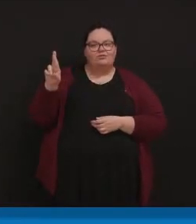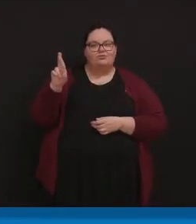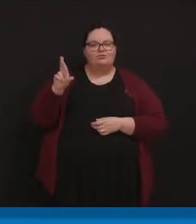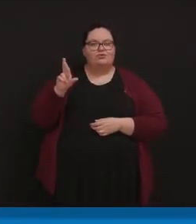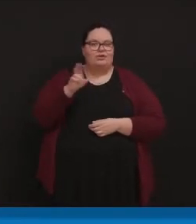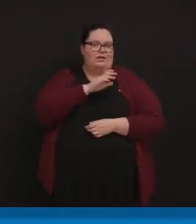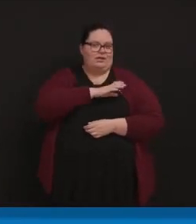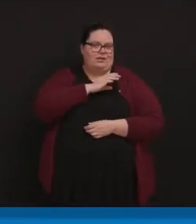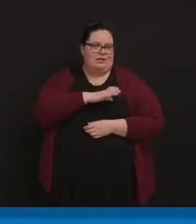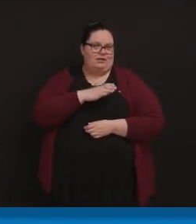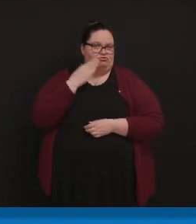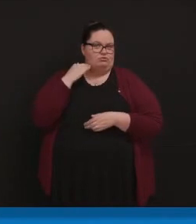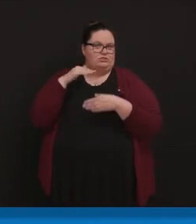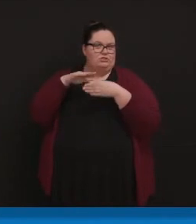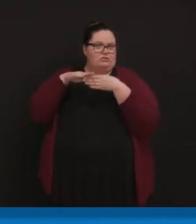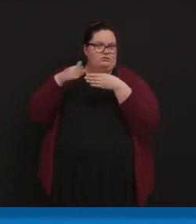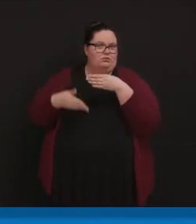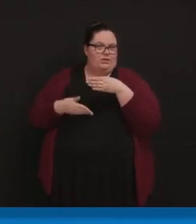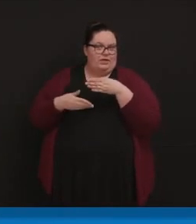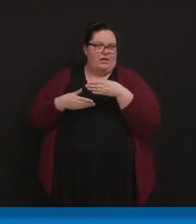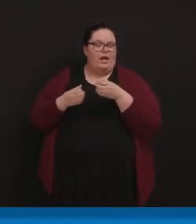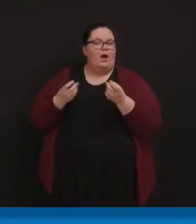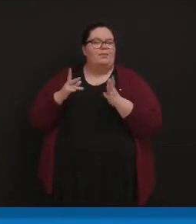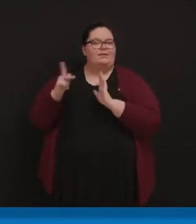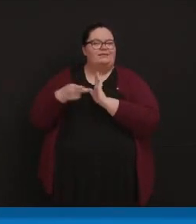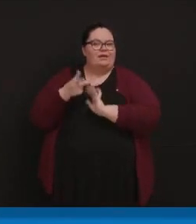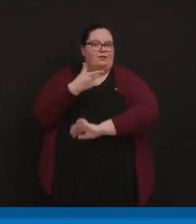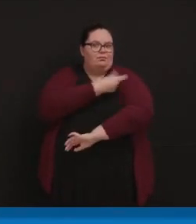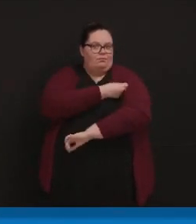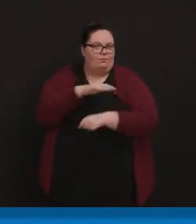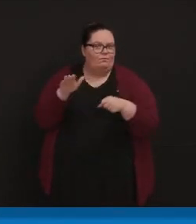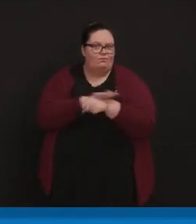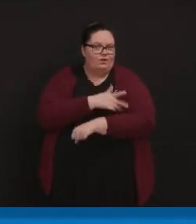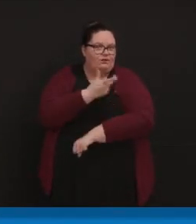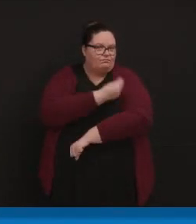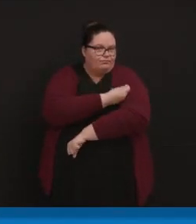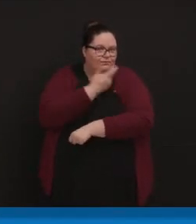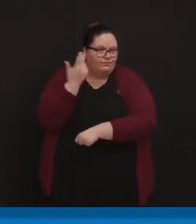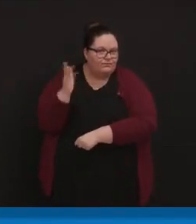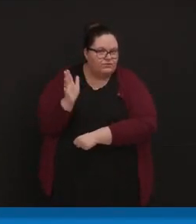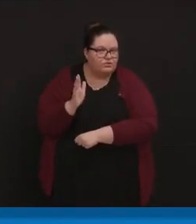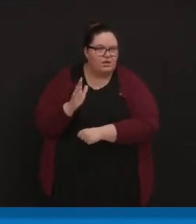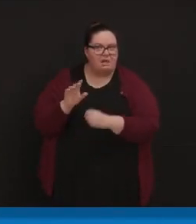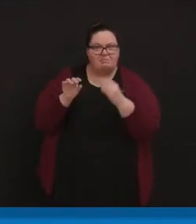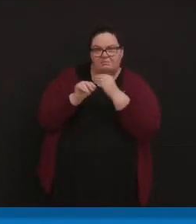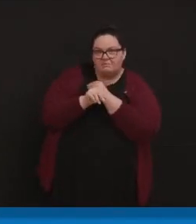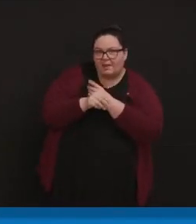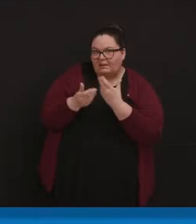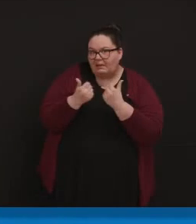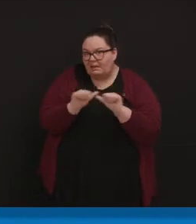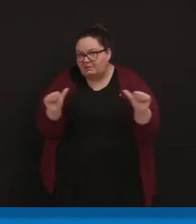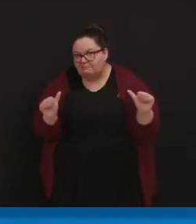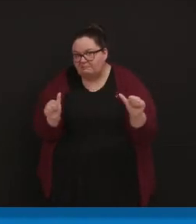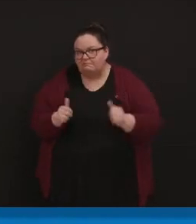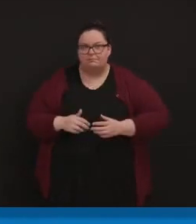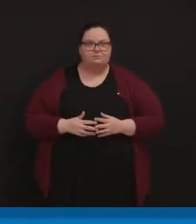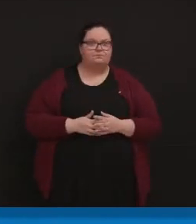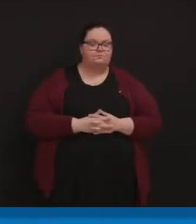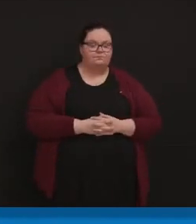New Brunswickers received their second dose of the vaccine and are now fully vaccinated? And what was the feedback from that clinic?